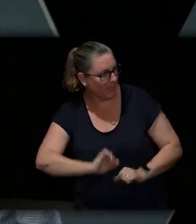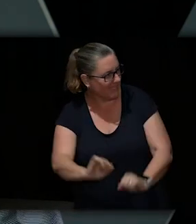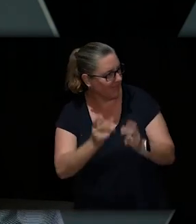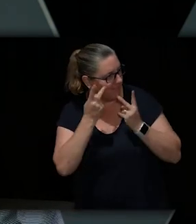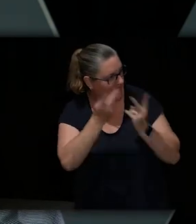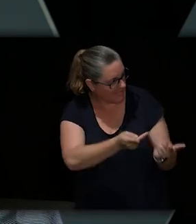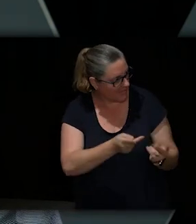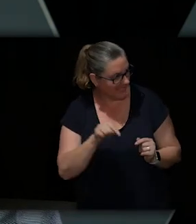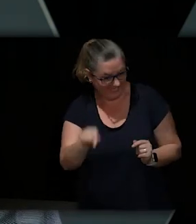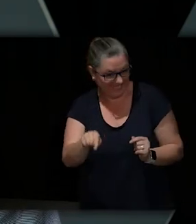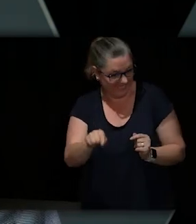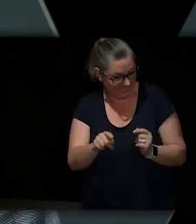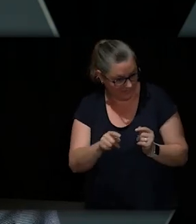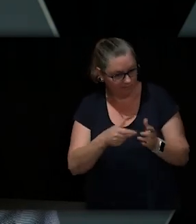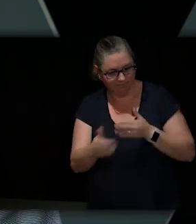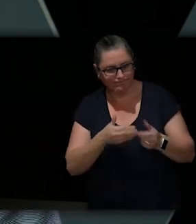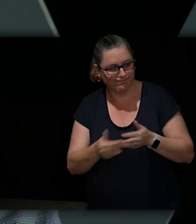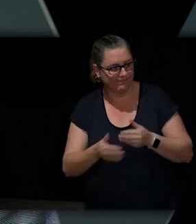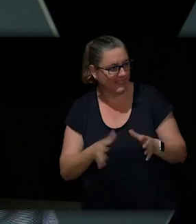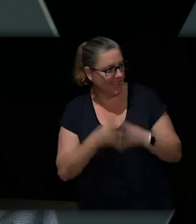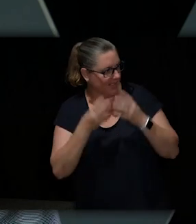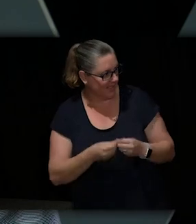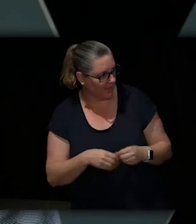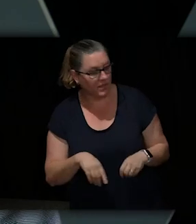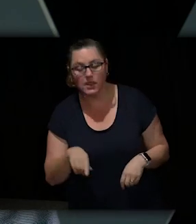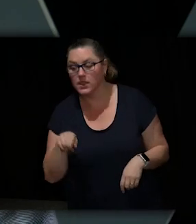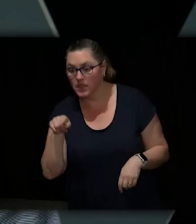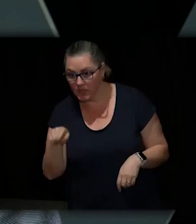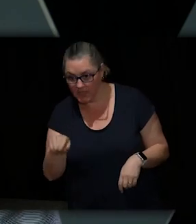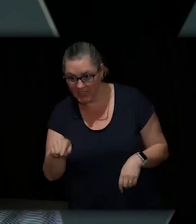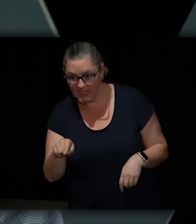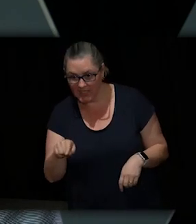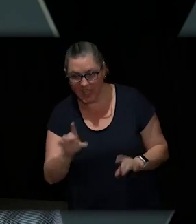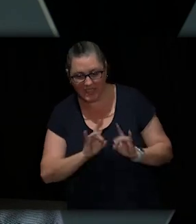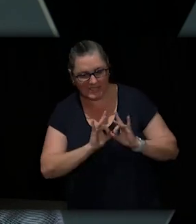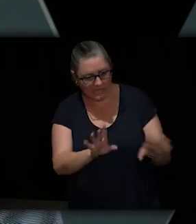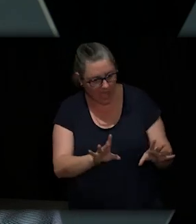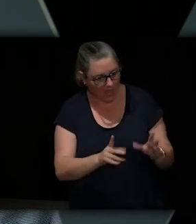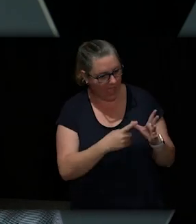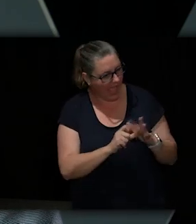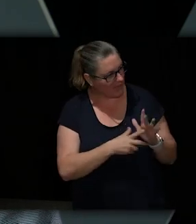And at the beginning of the administration, she was a 33-year-old intern